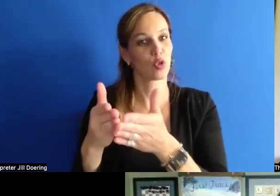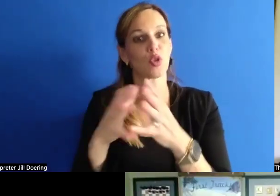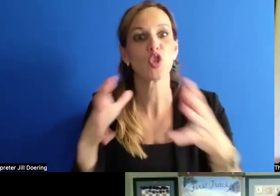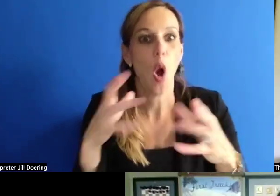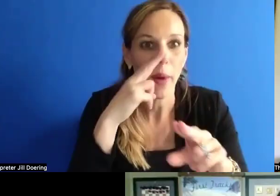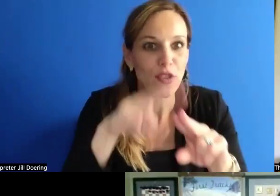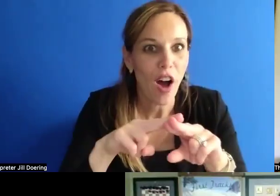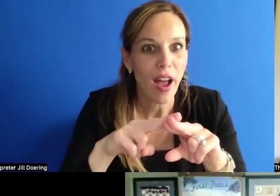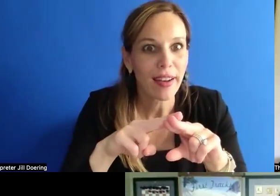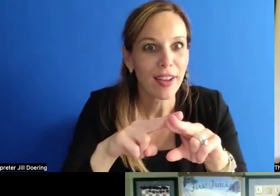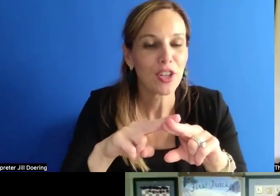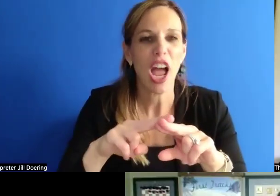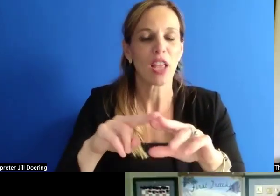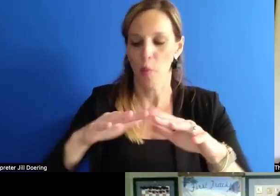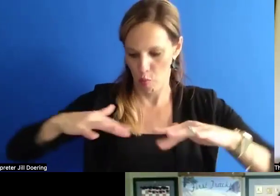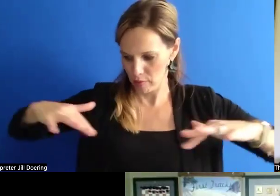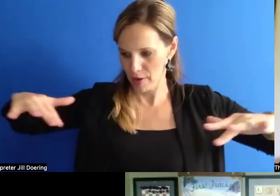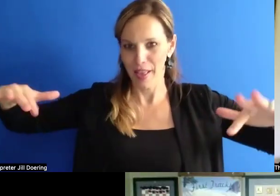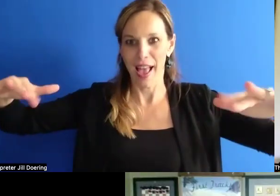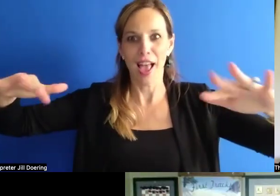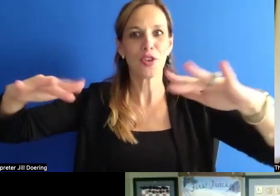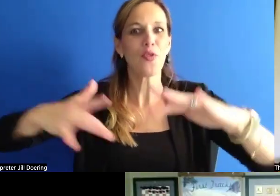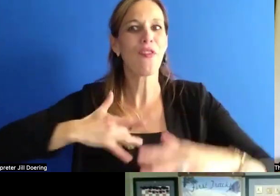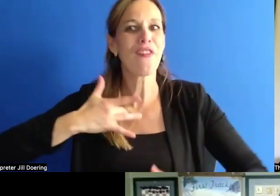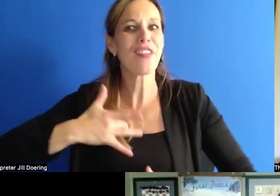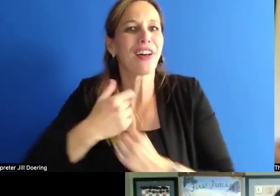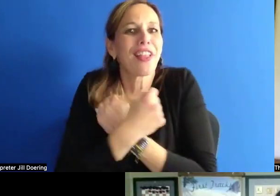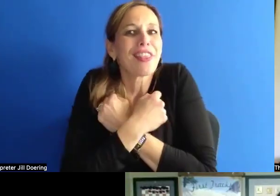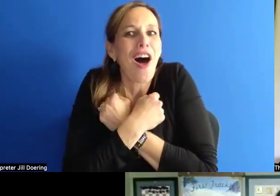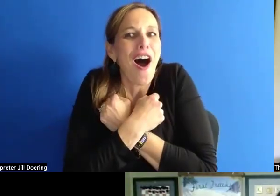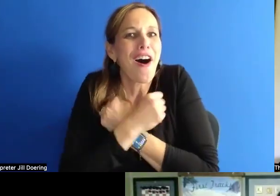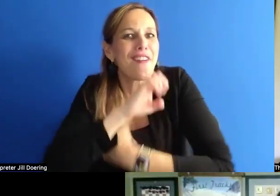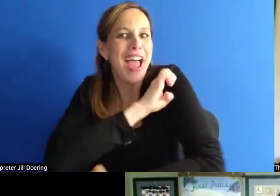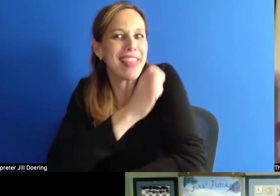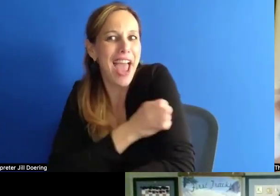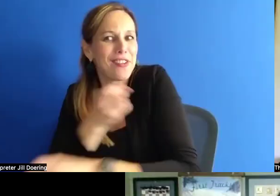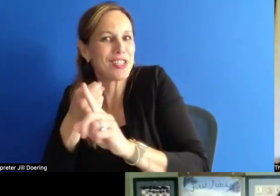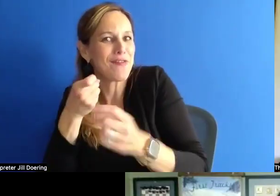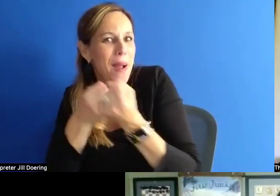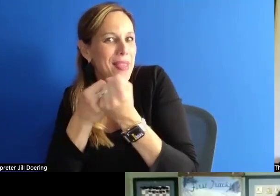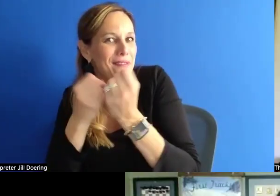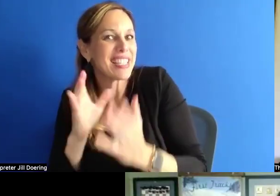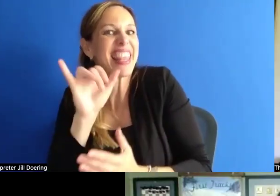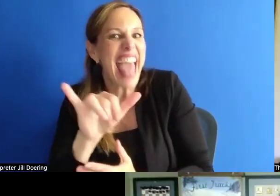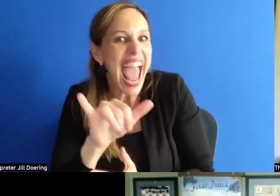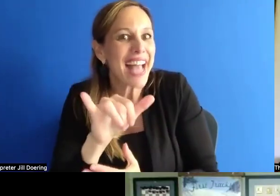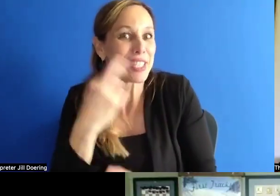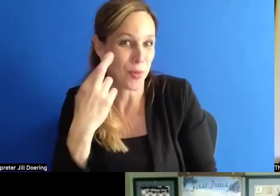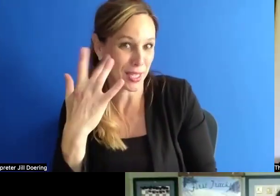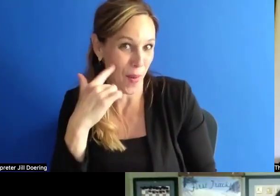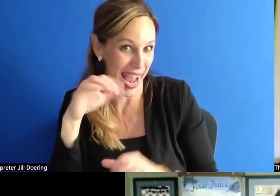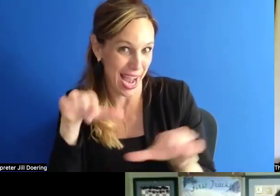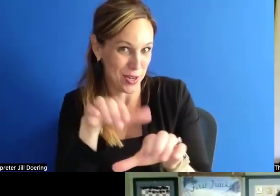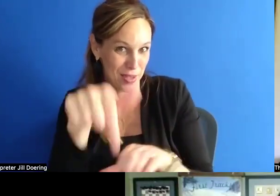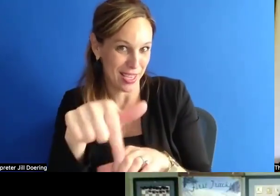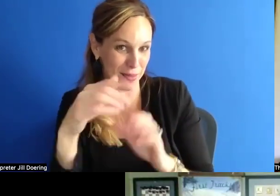to feel all that love and energy from the fans is the exact reason why I do these movies. People come up